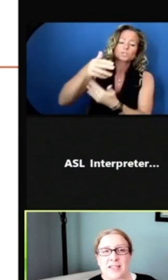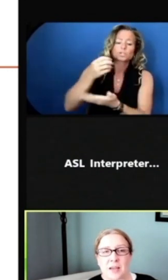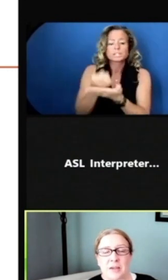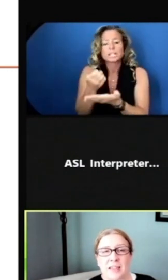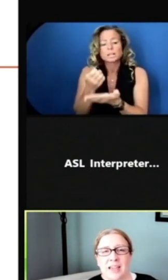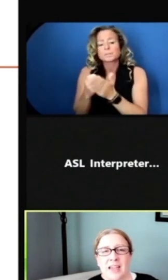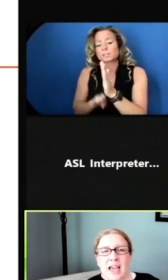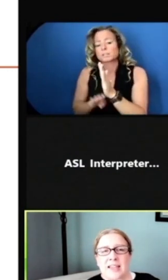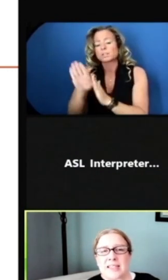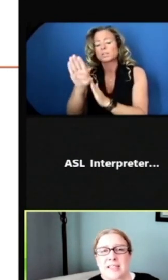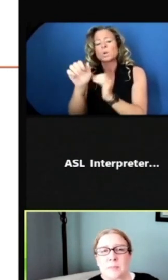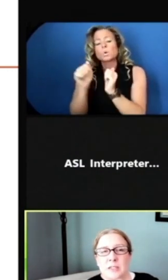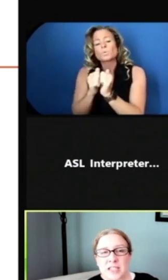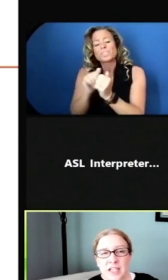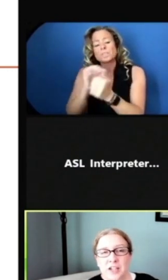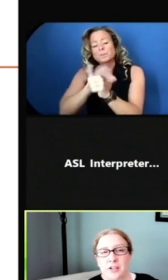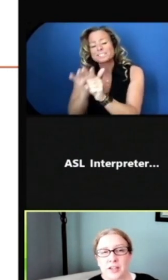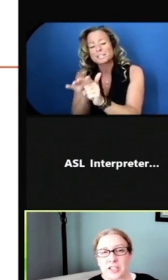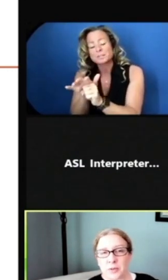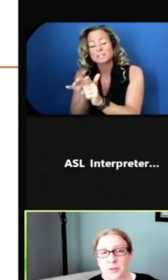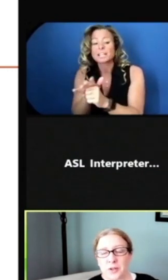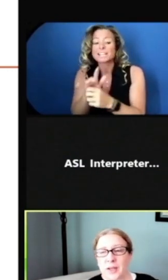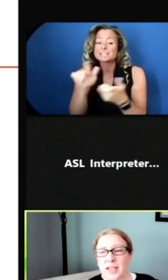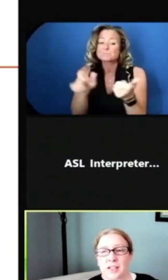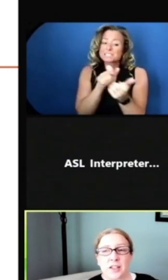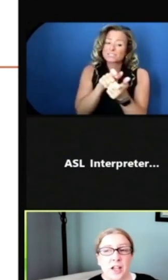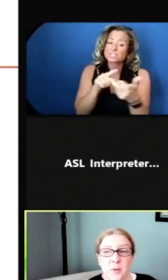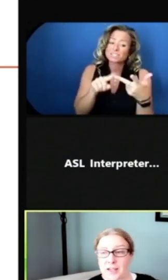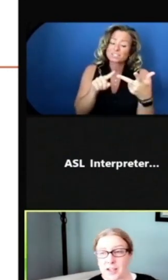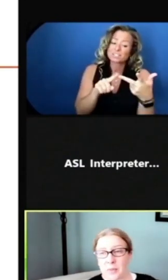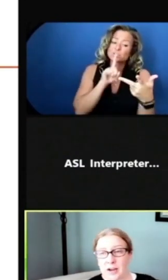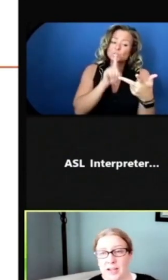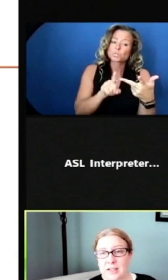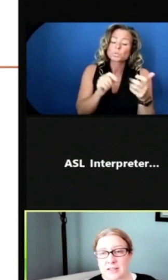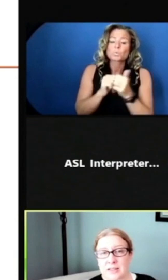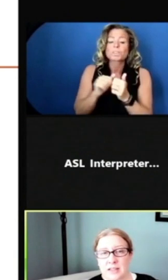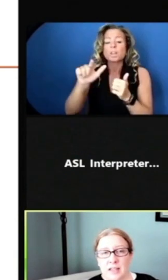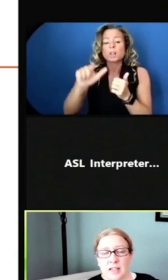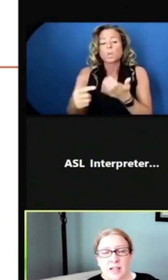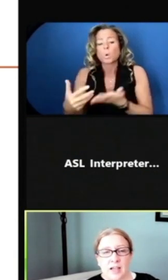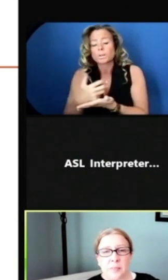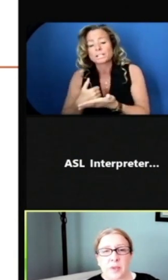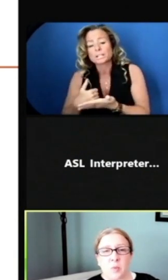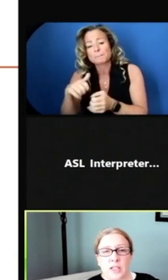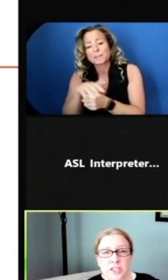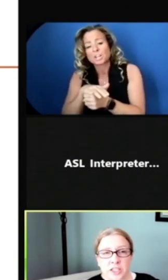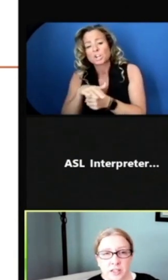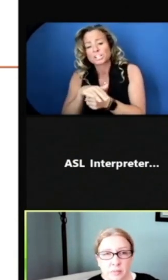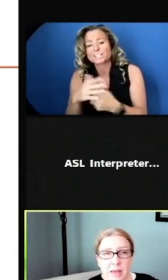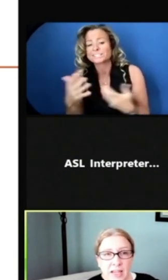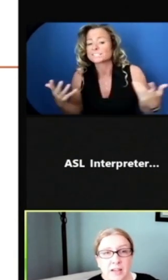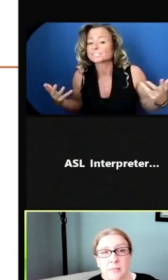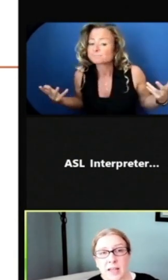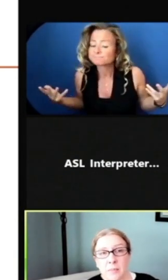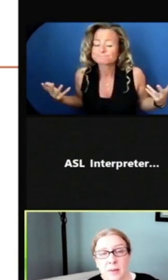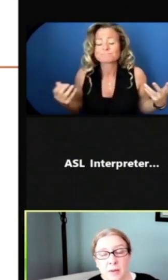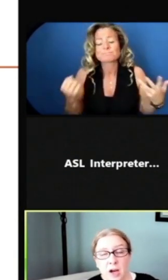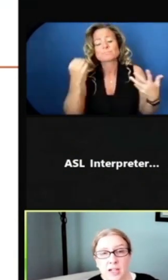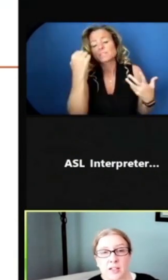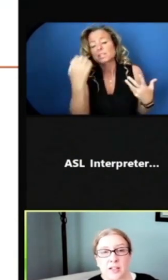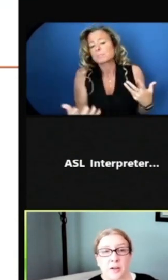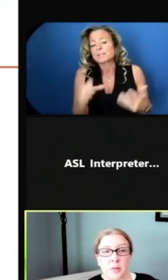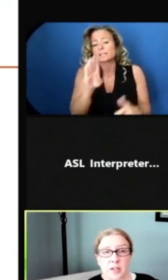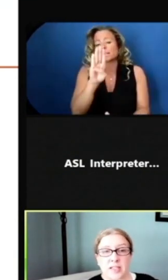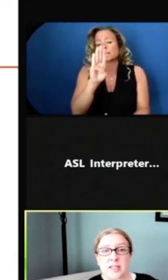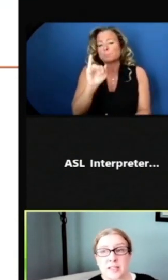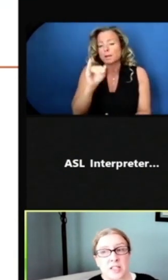by the pandemic. And this is particularly true in low-income areas, which many